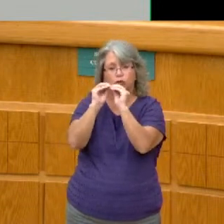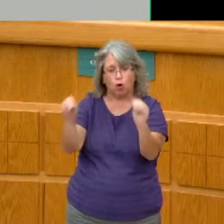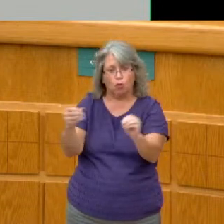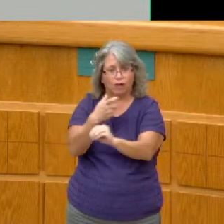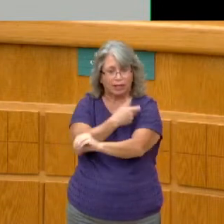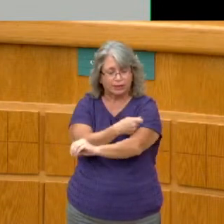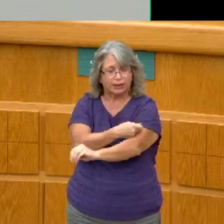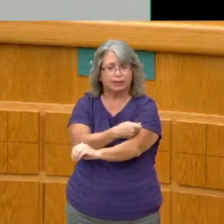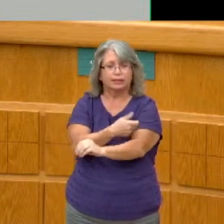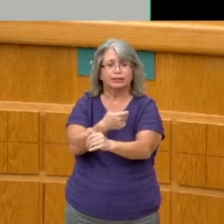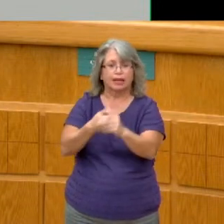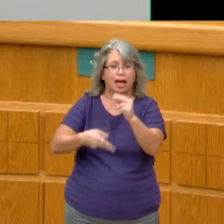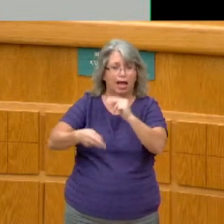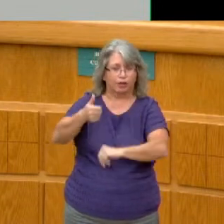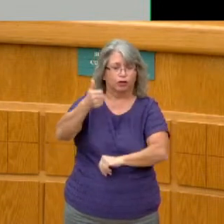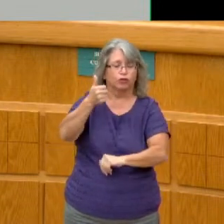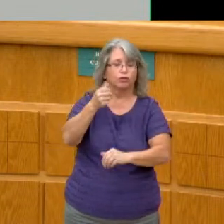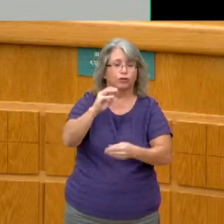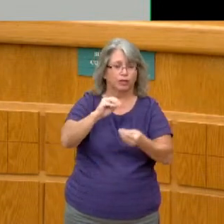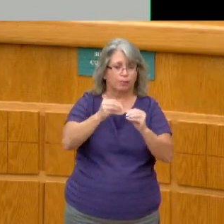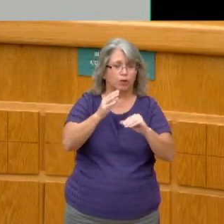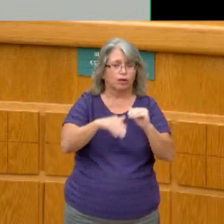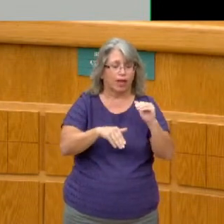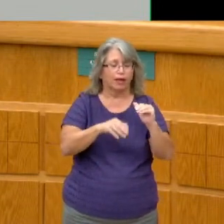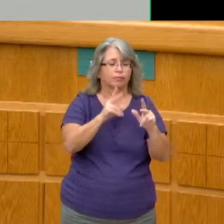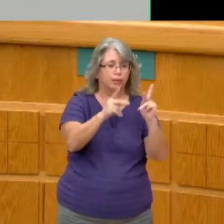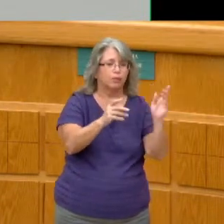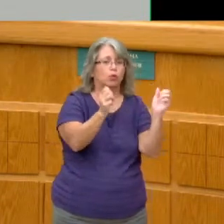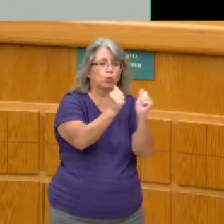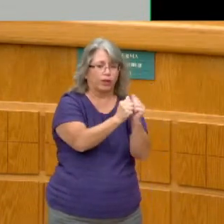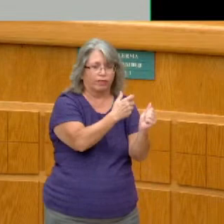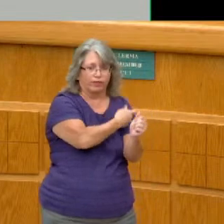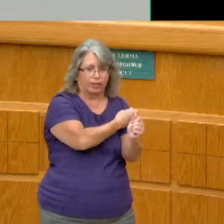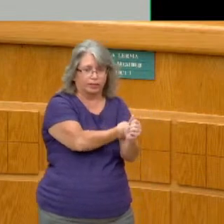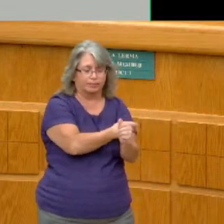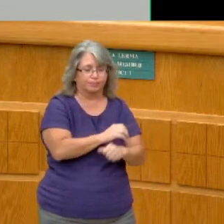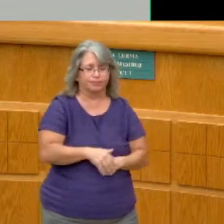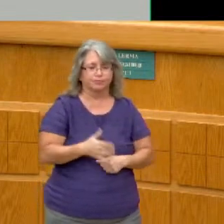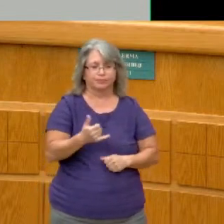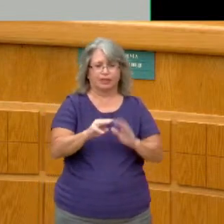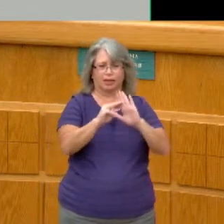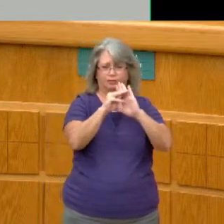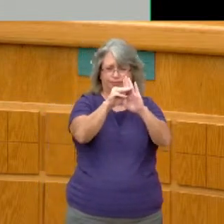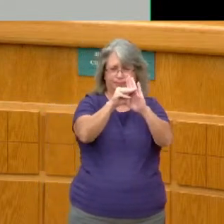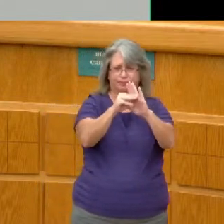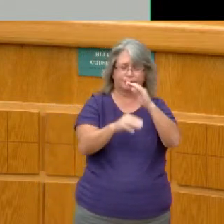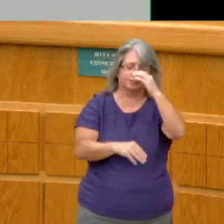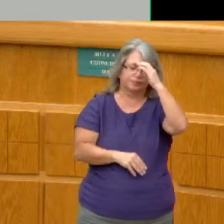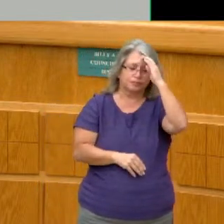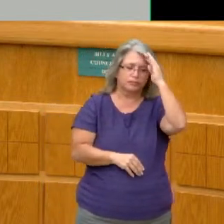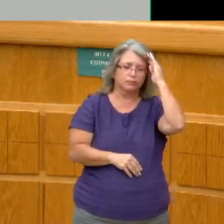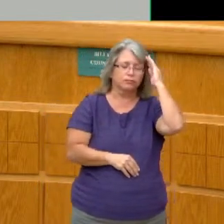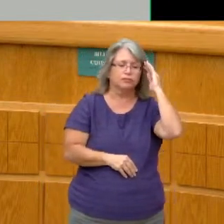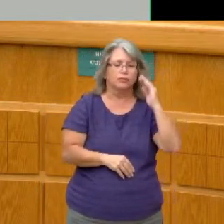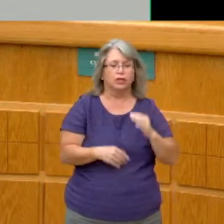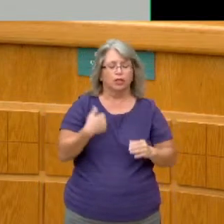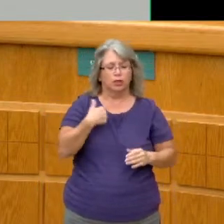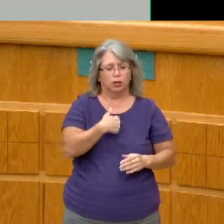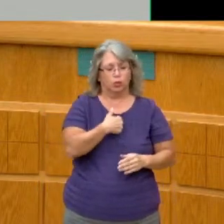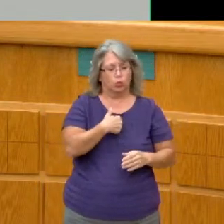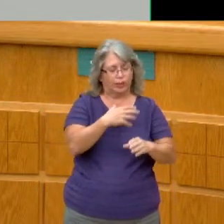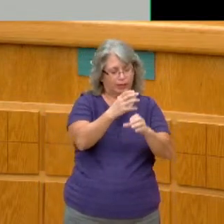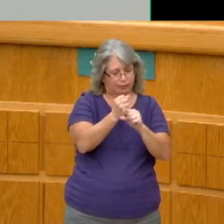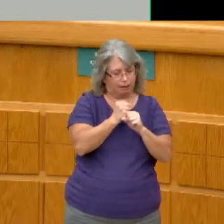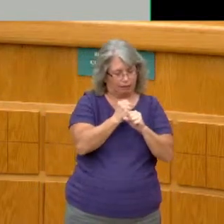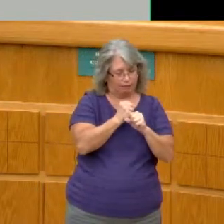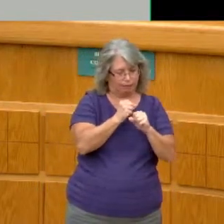All right, moving on to the model. And here I'm showing the model calibration, and what we do is we model the number of actual infections in